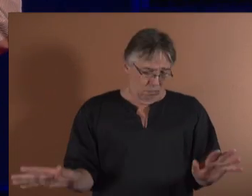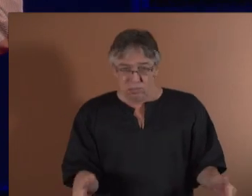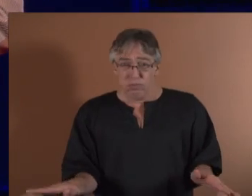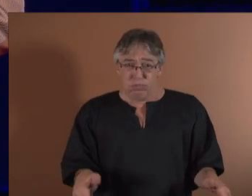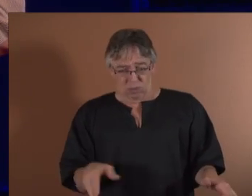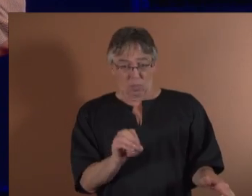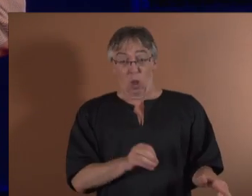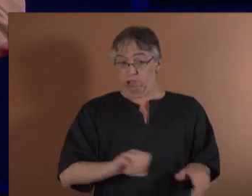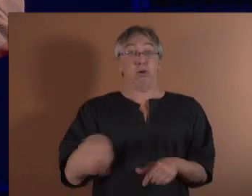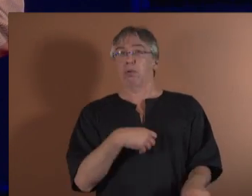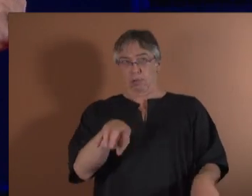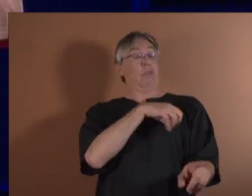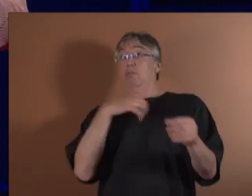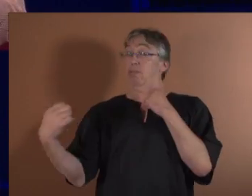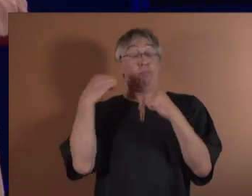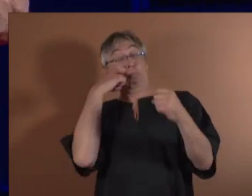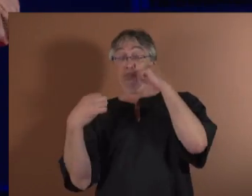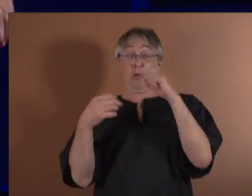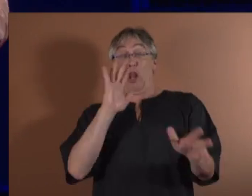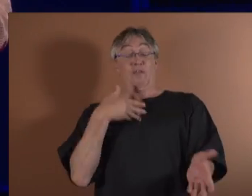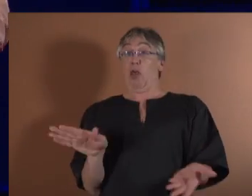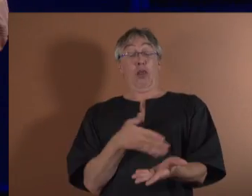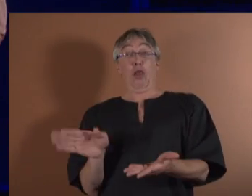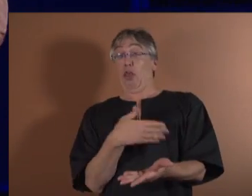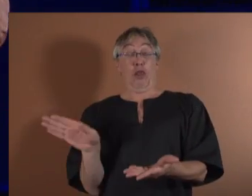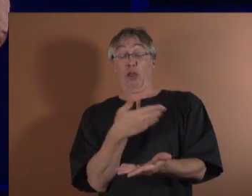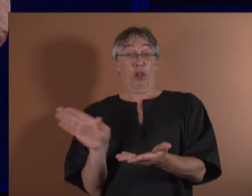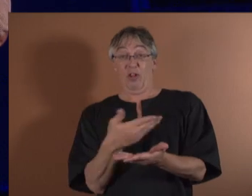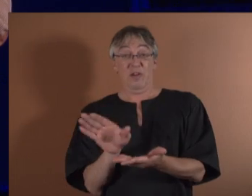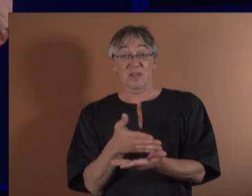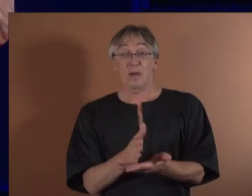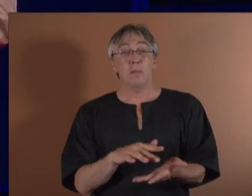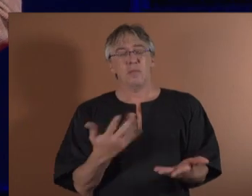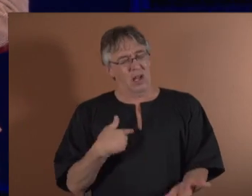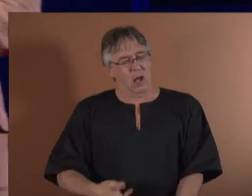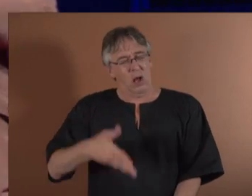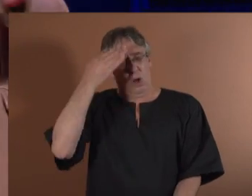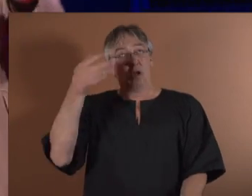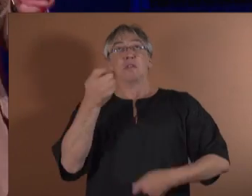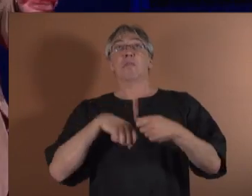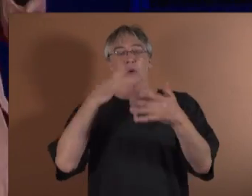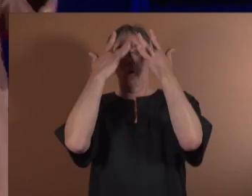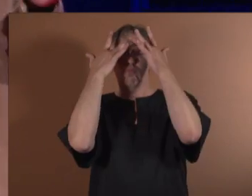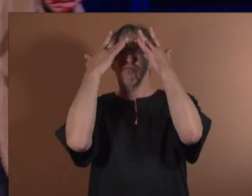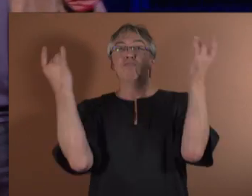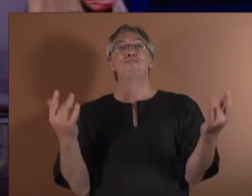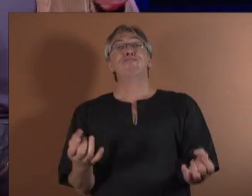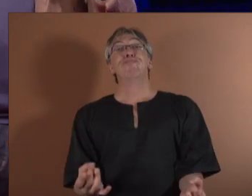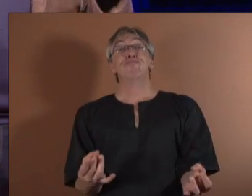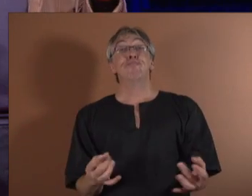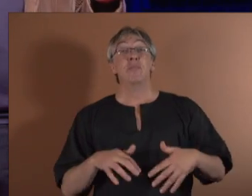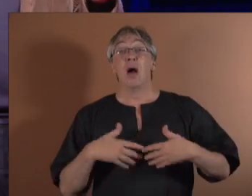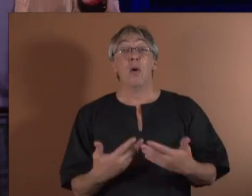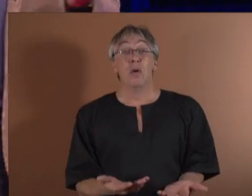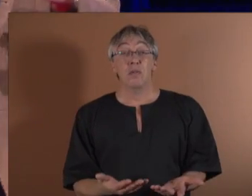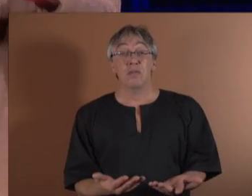And one of the things, we teach what we need to learn the most. And I discovered, though, that most people also